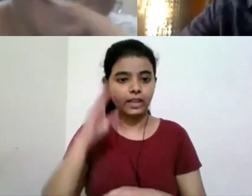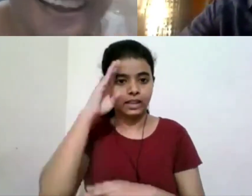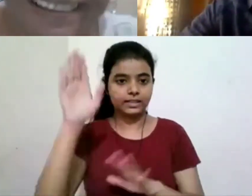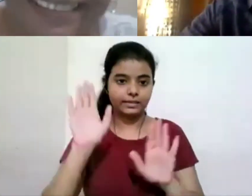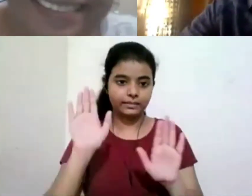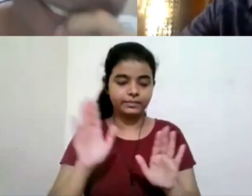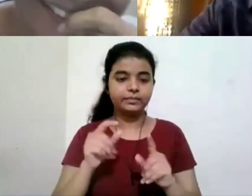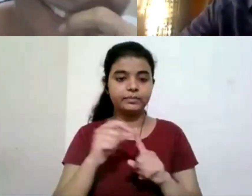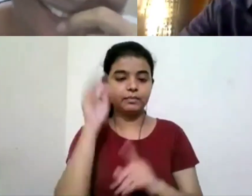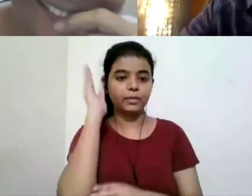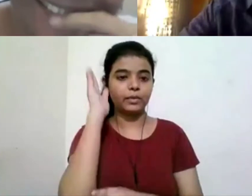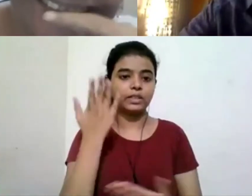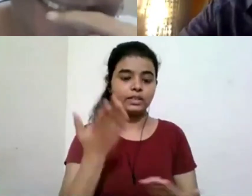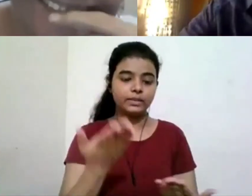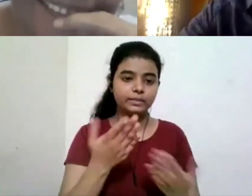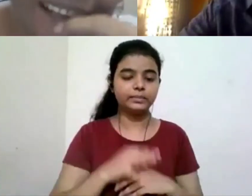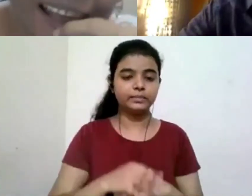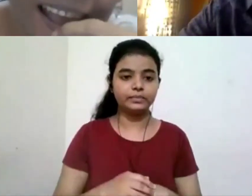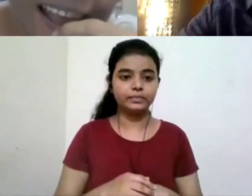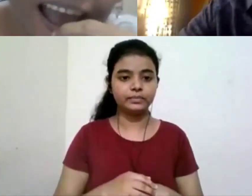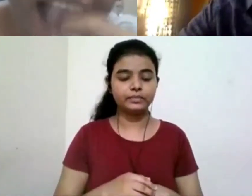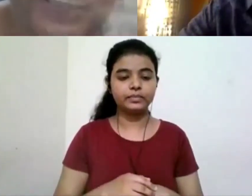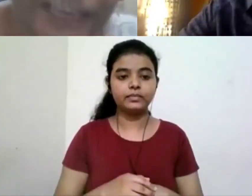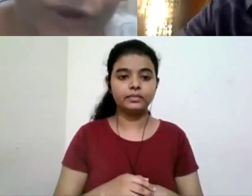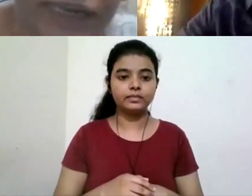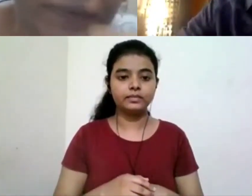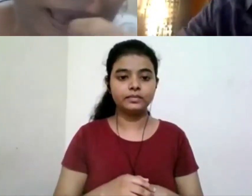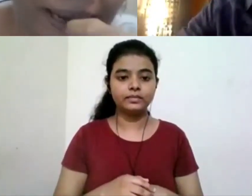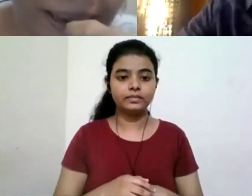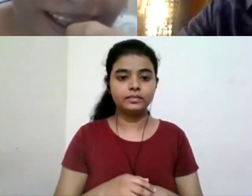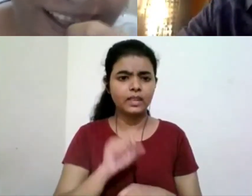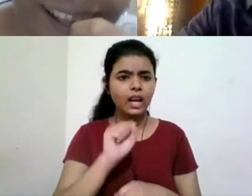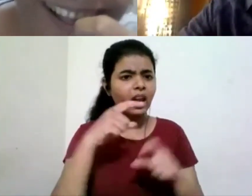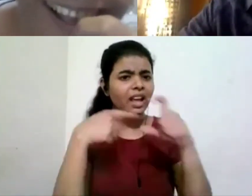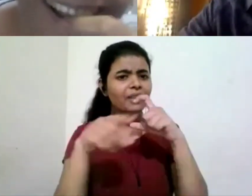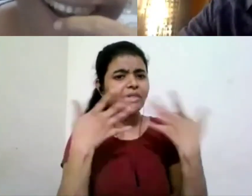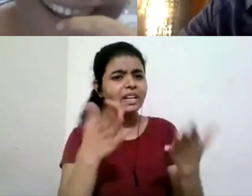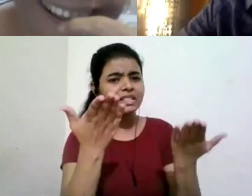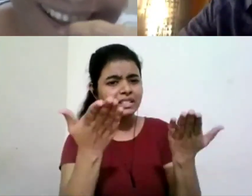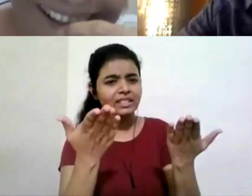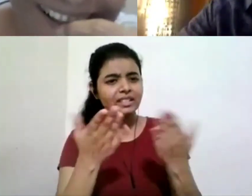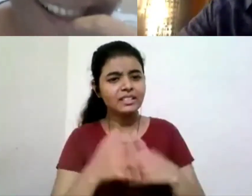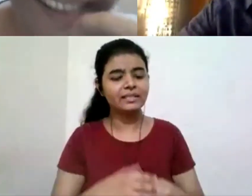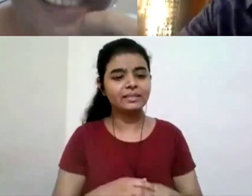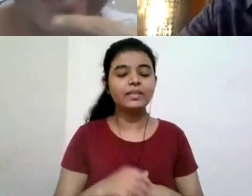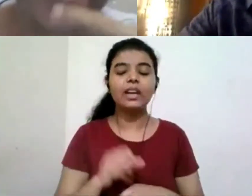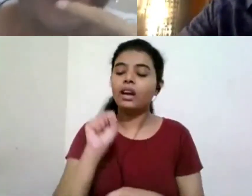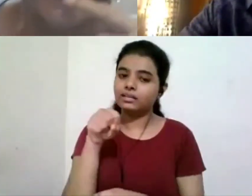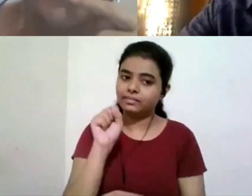Hi, Professor Dhanda. Thank you. I send you an email.